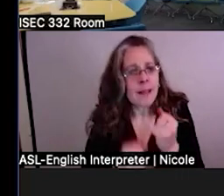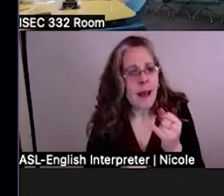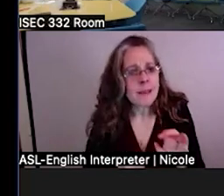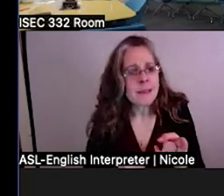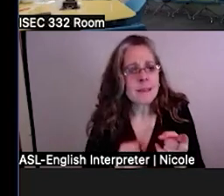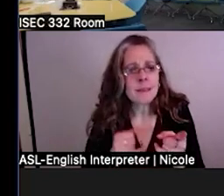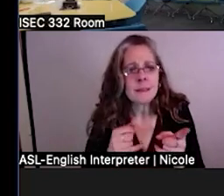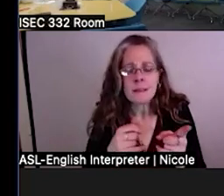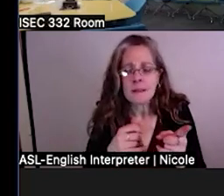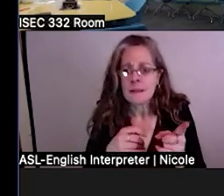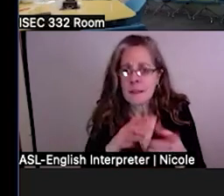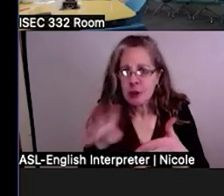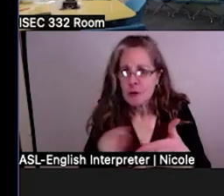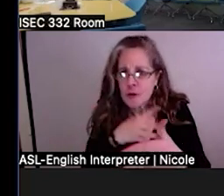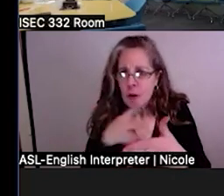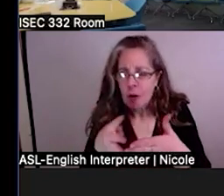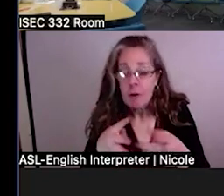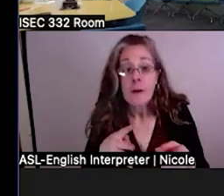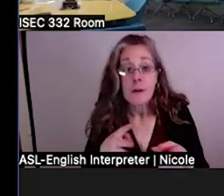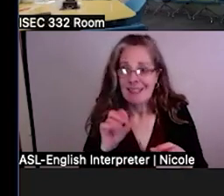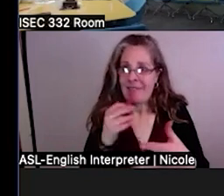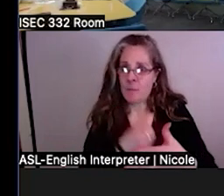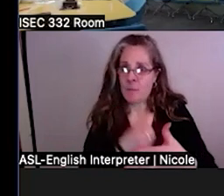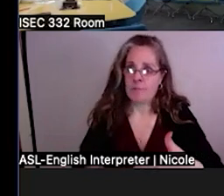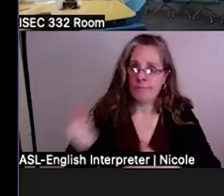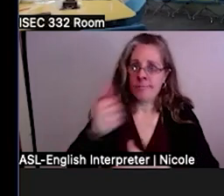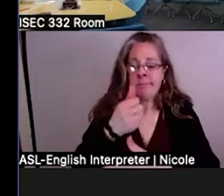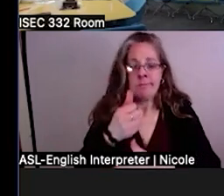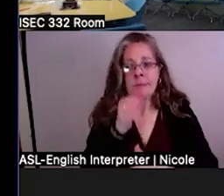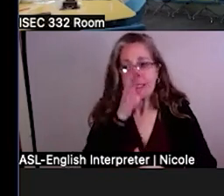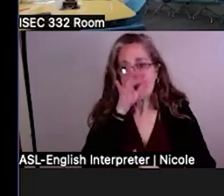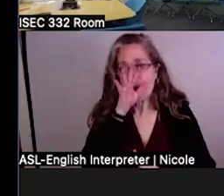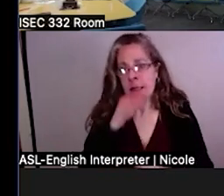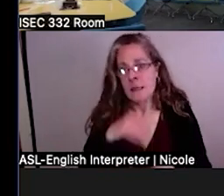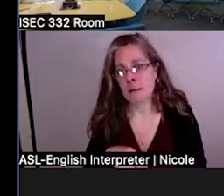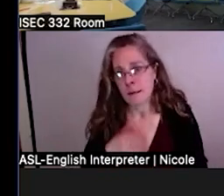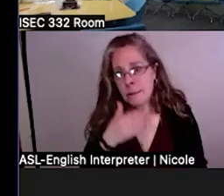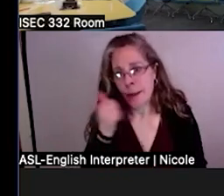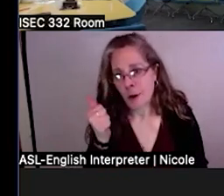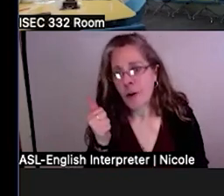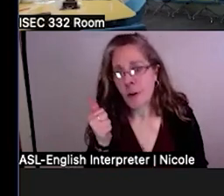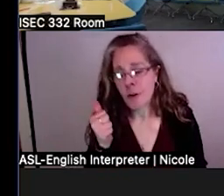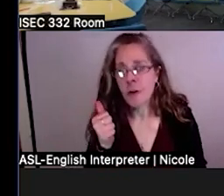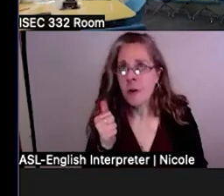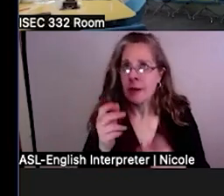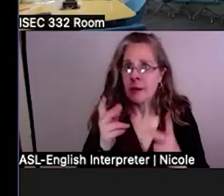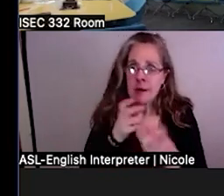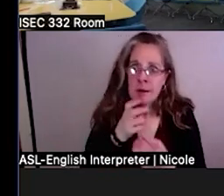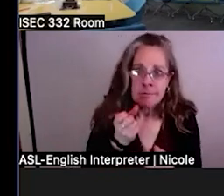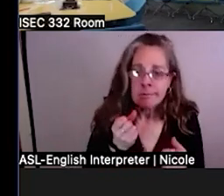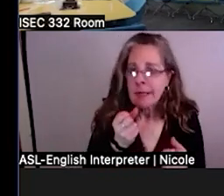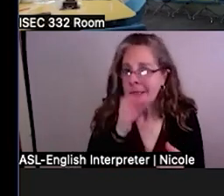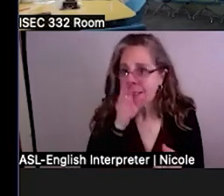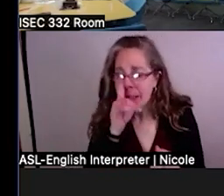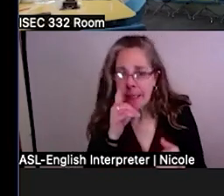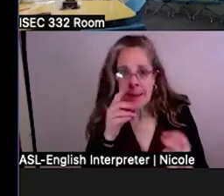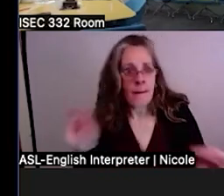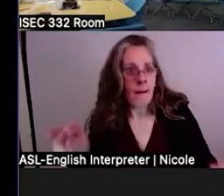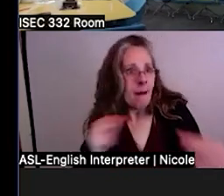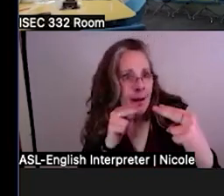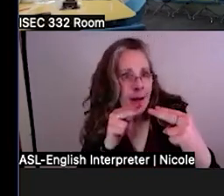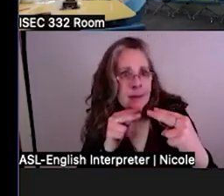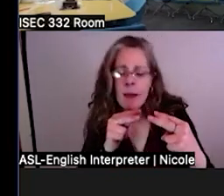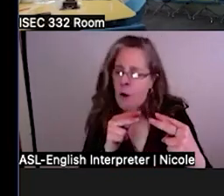that speaking, spoken verbal communication and making eye contact, like I mentioned